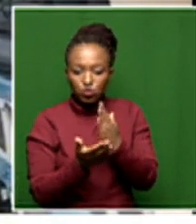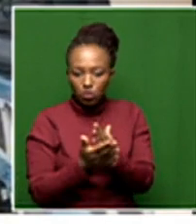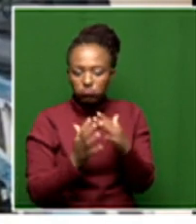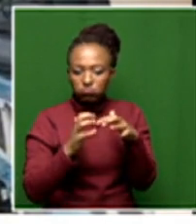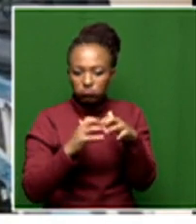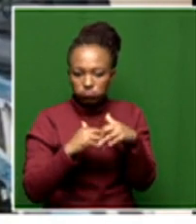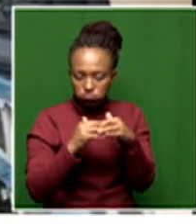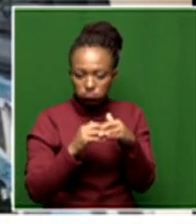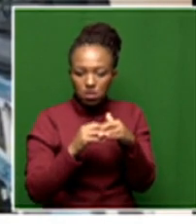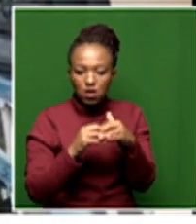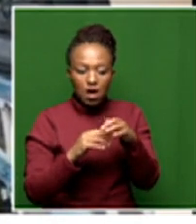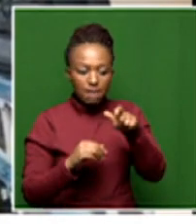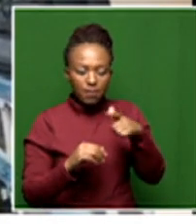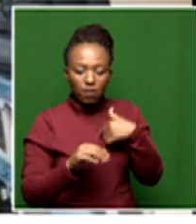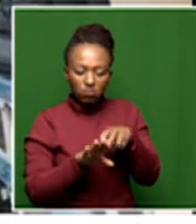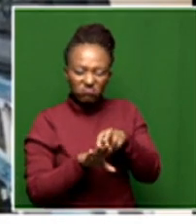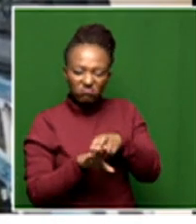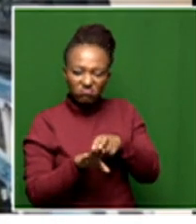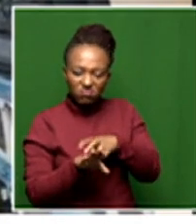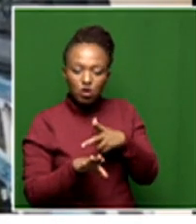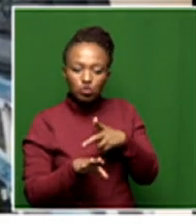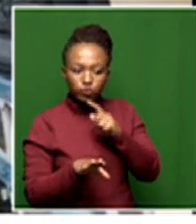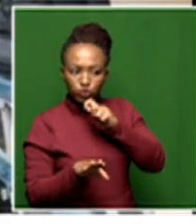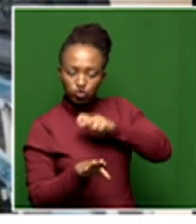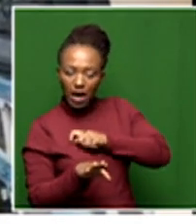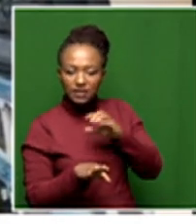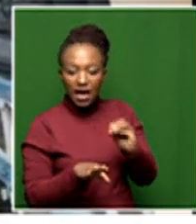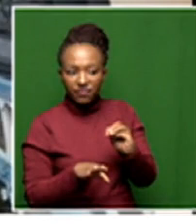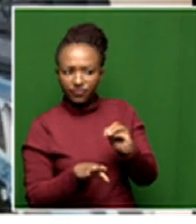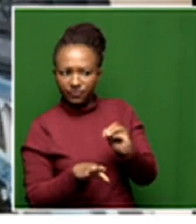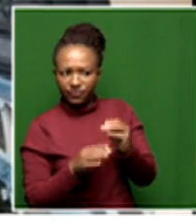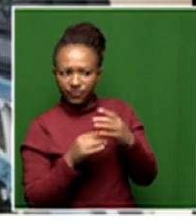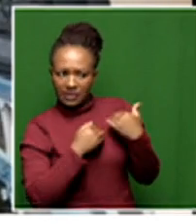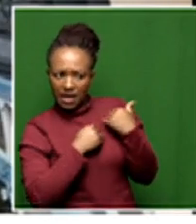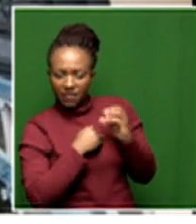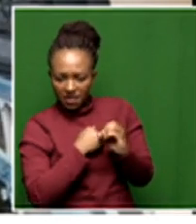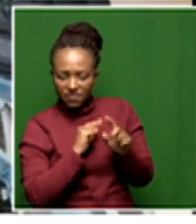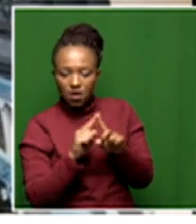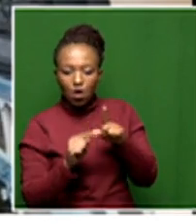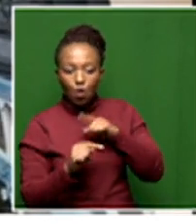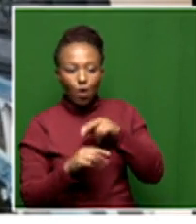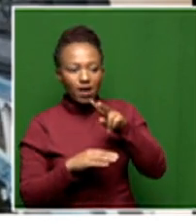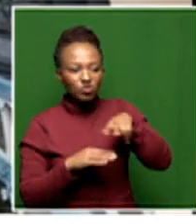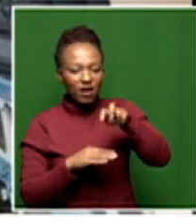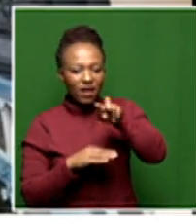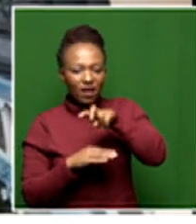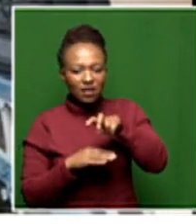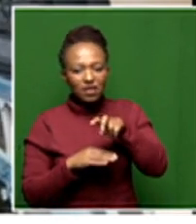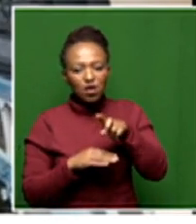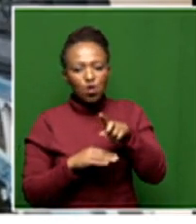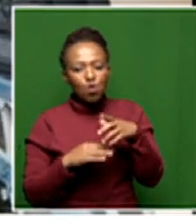reinstilling passenger confidence around traveling. And the one thing I really want to say is that, you know, travel is a